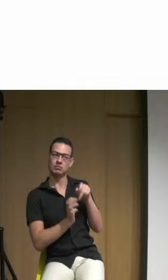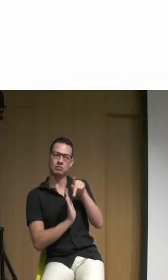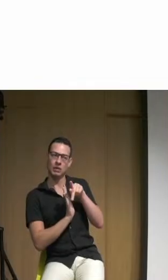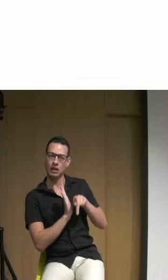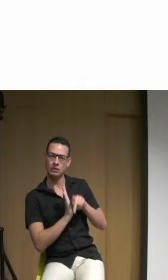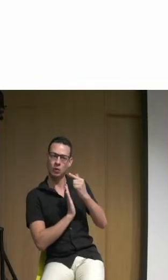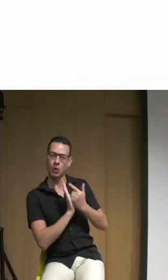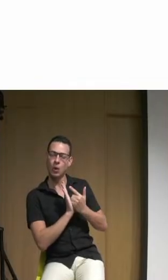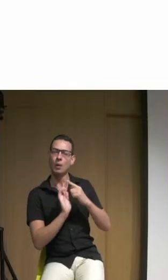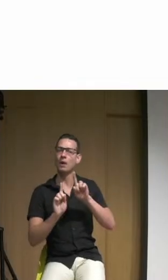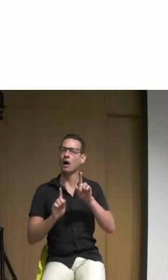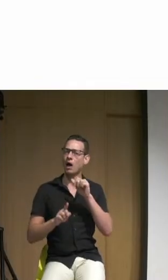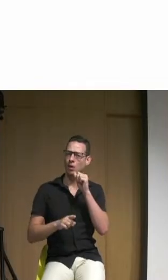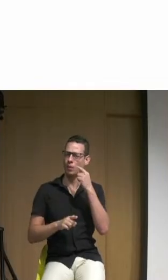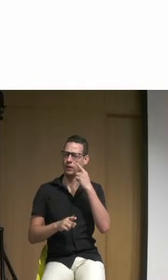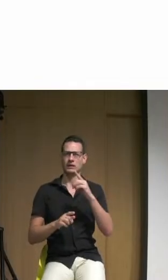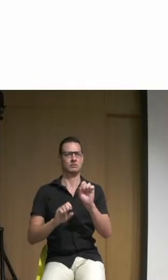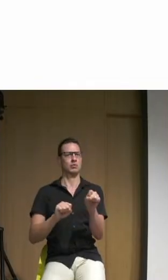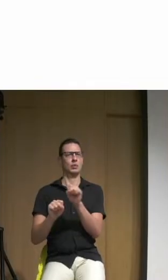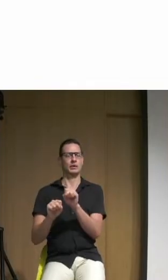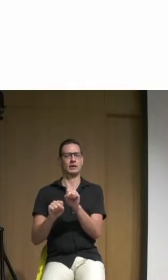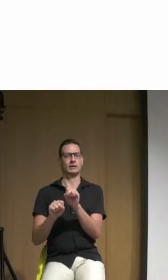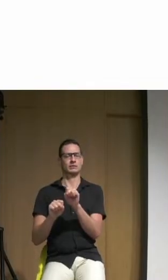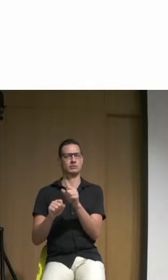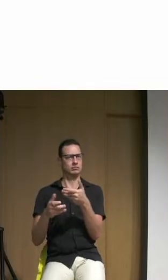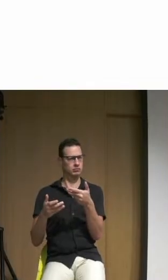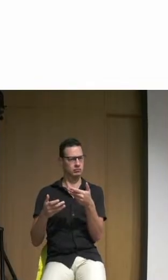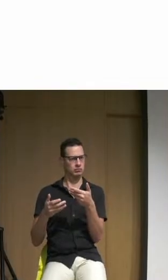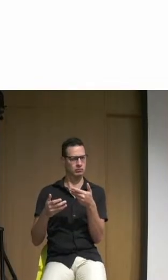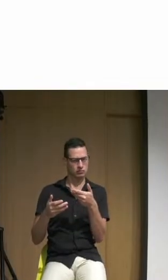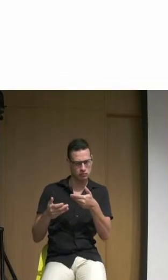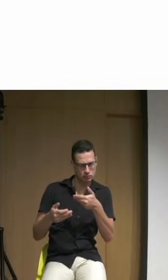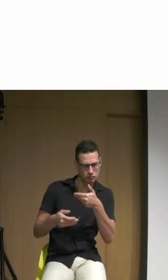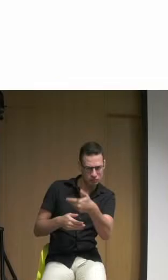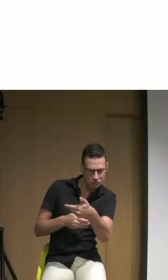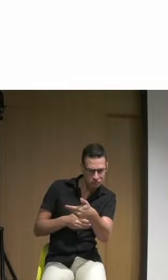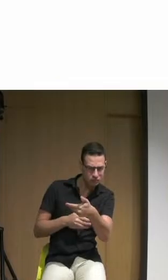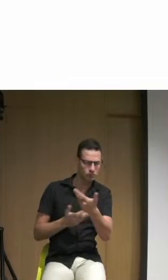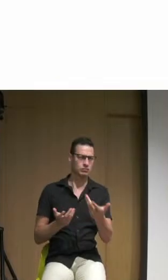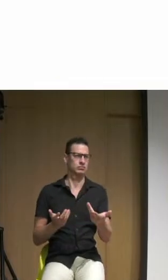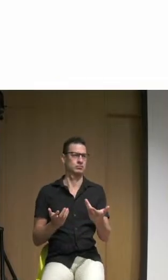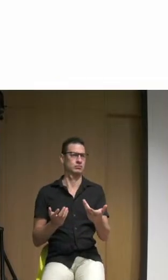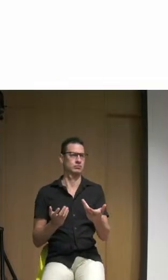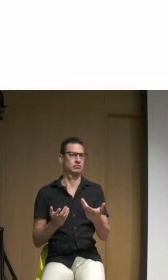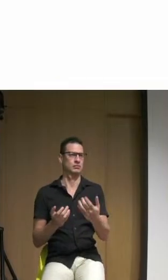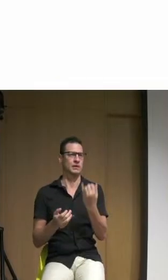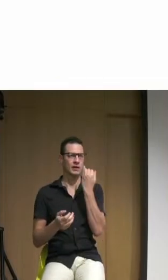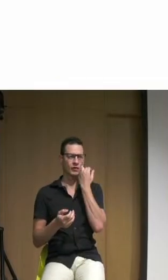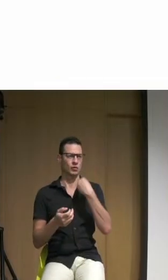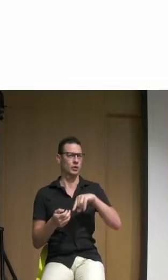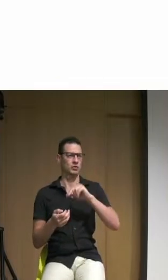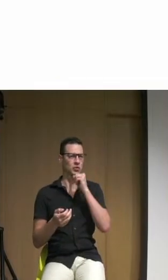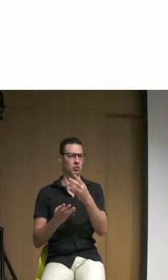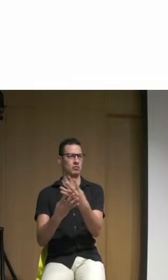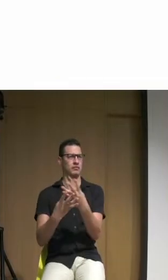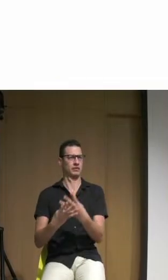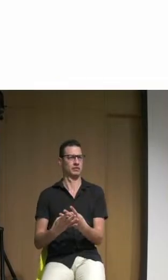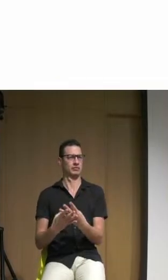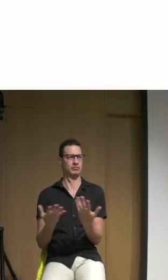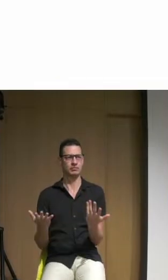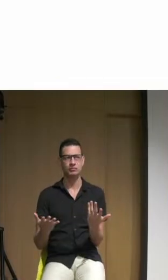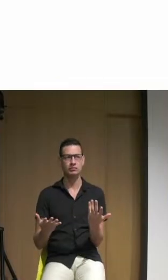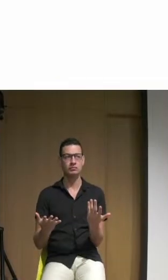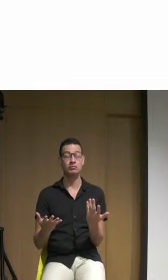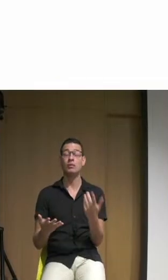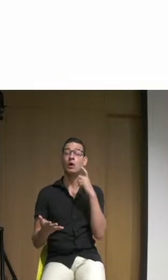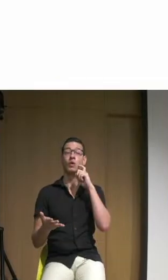extend consulting capacity or hiring any form of formal engagement with the commission without going through that process. I